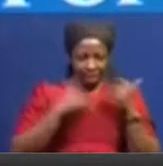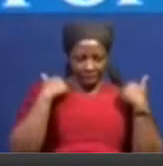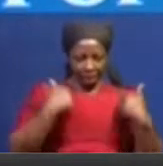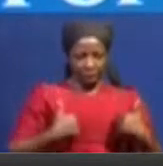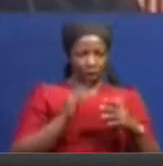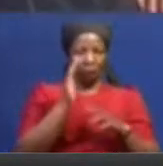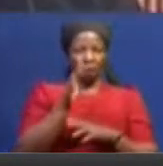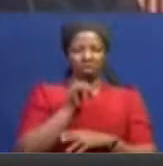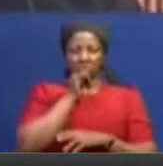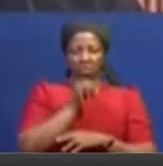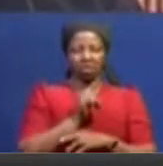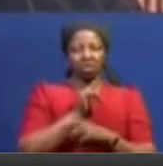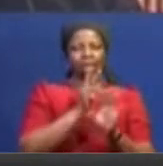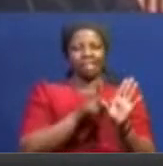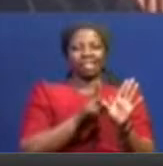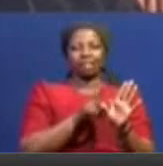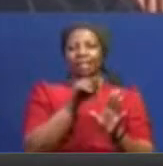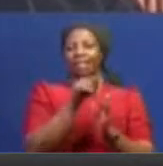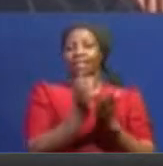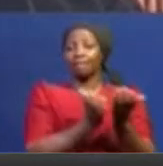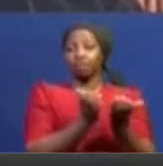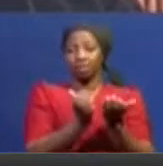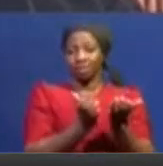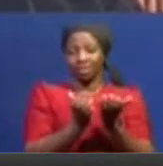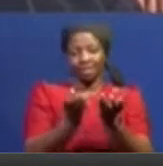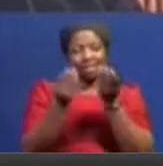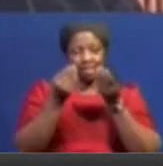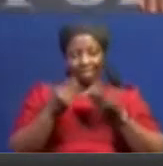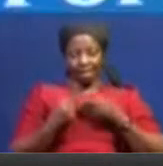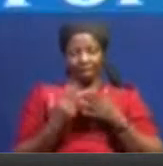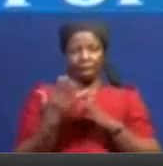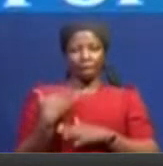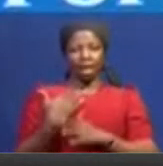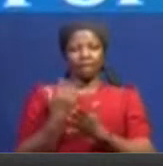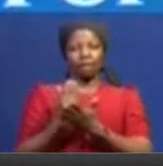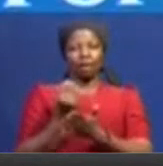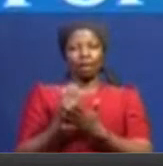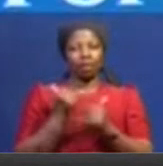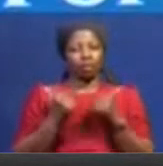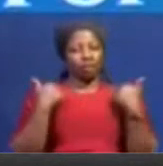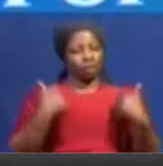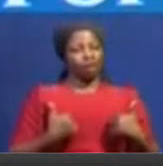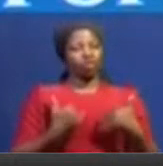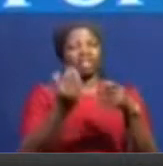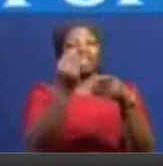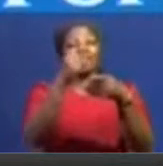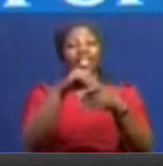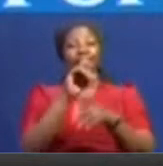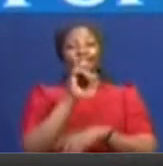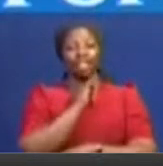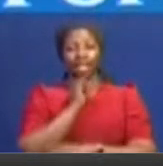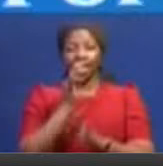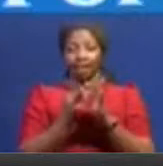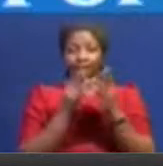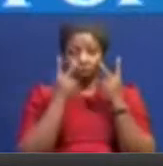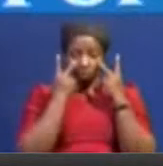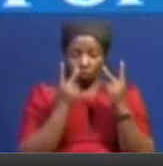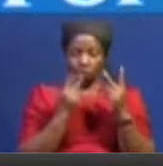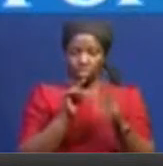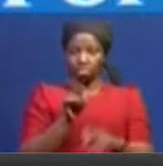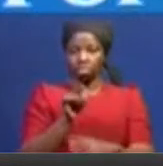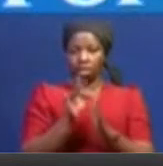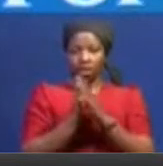be a member of this business, give me back the money that I put in. And actually, if you look at it, it